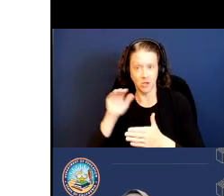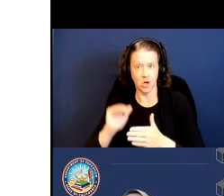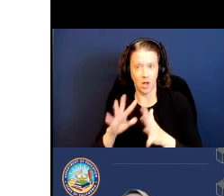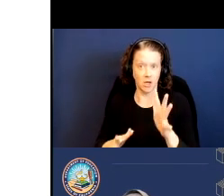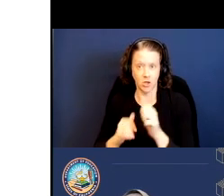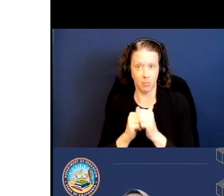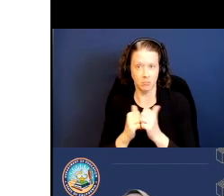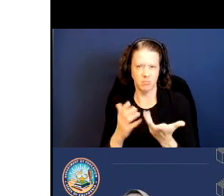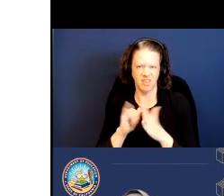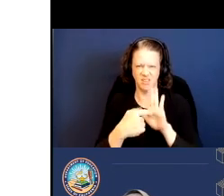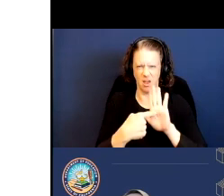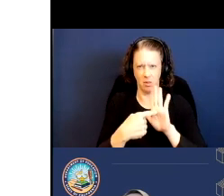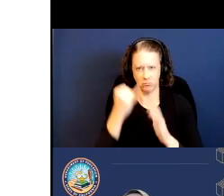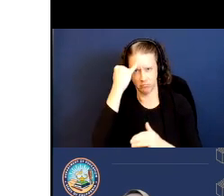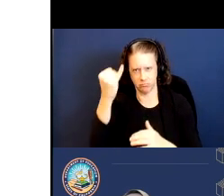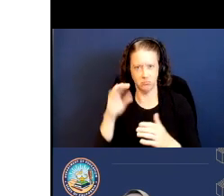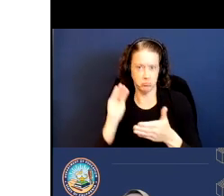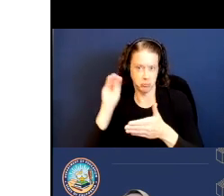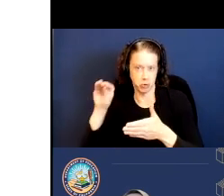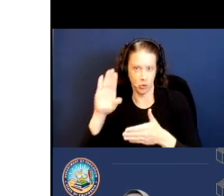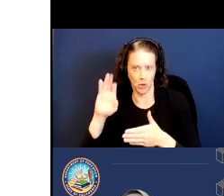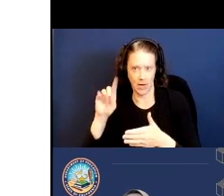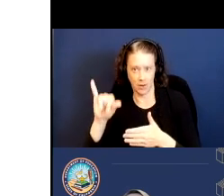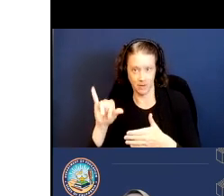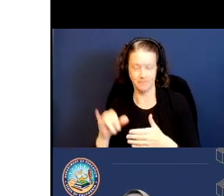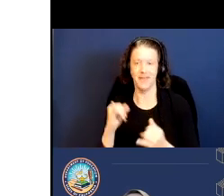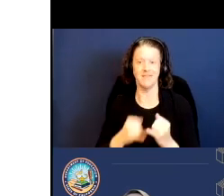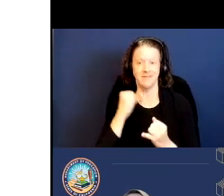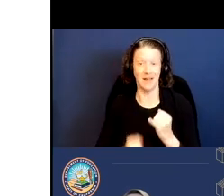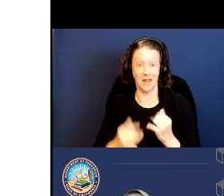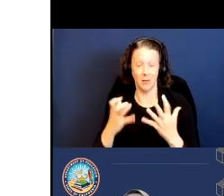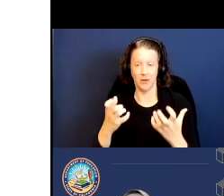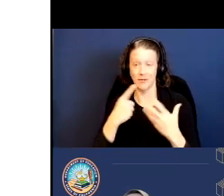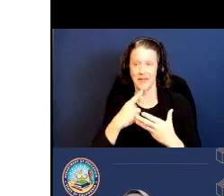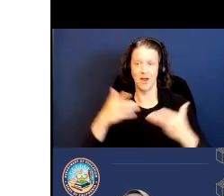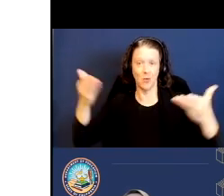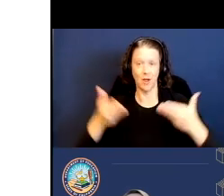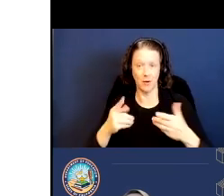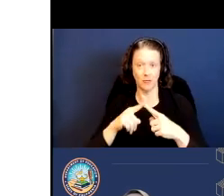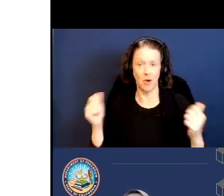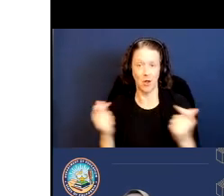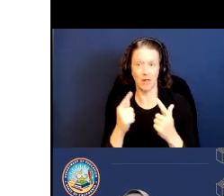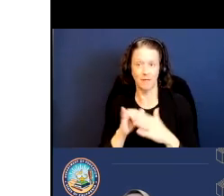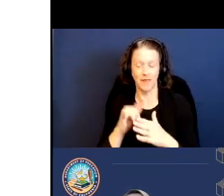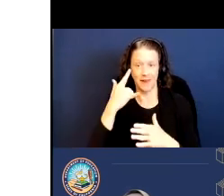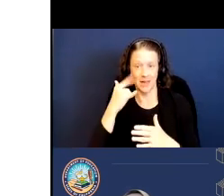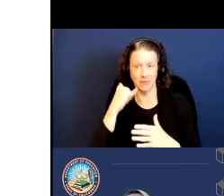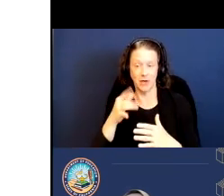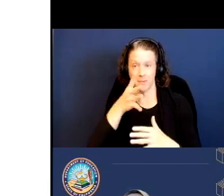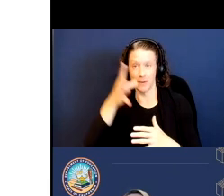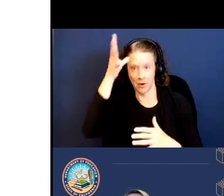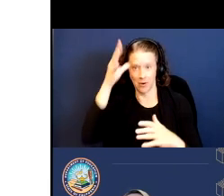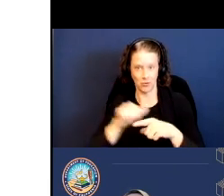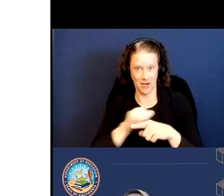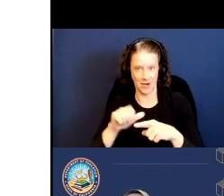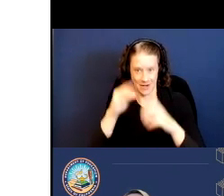Education. I just wanted to say welcome from all of the California Parent Training and Information Centers who are sponsoring